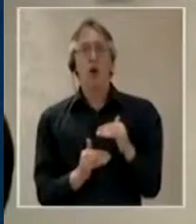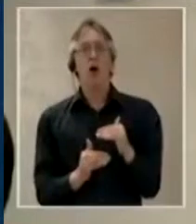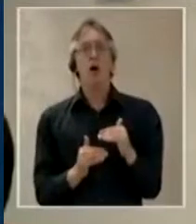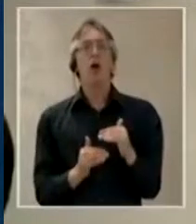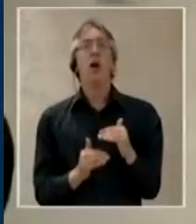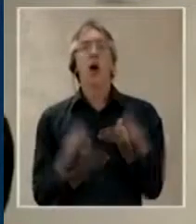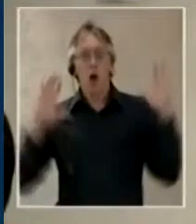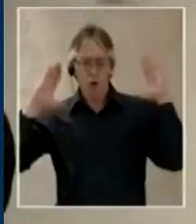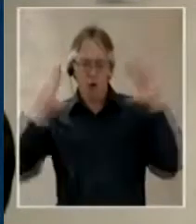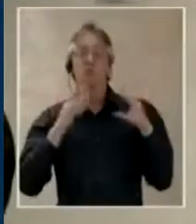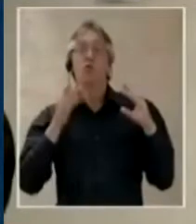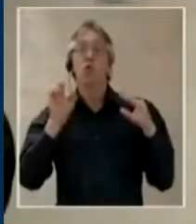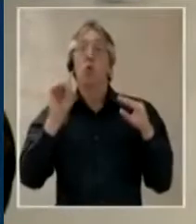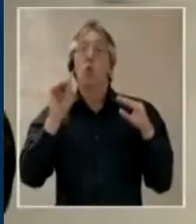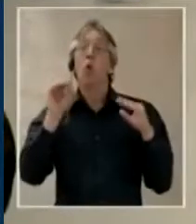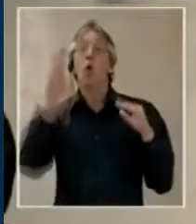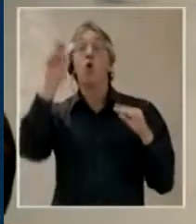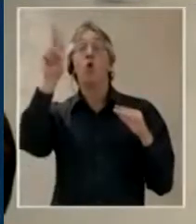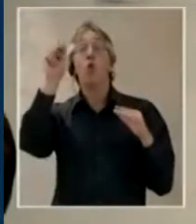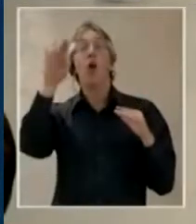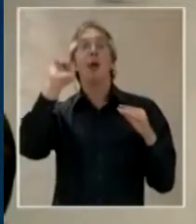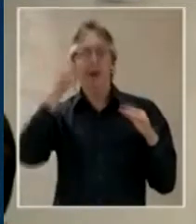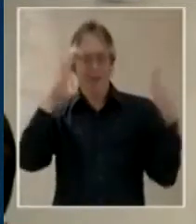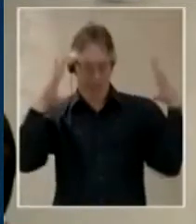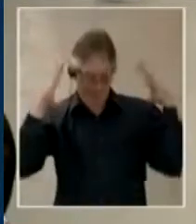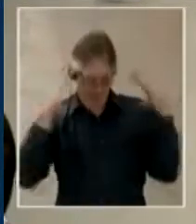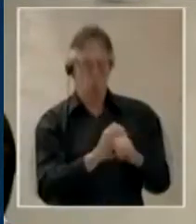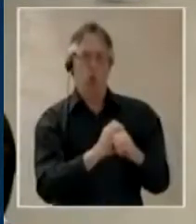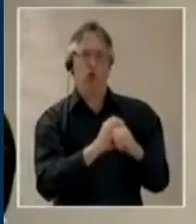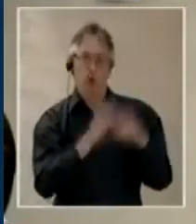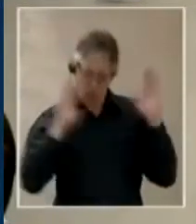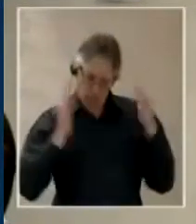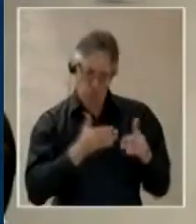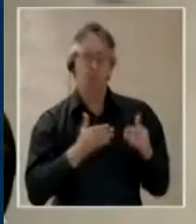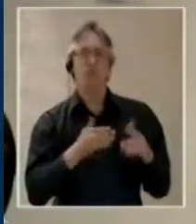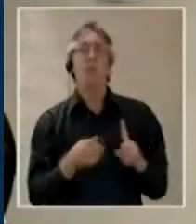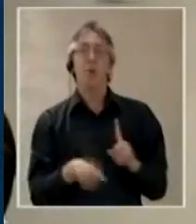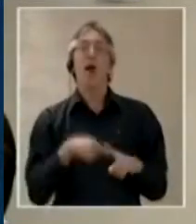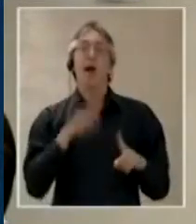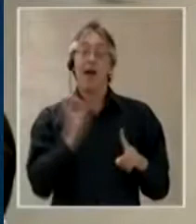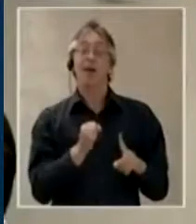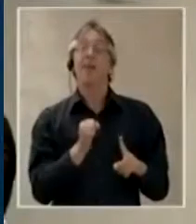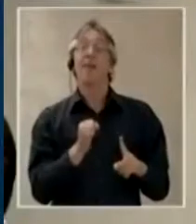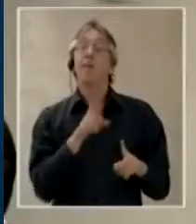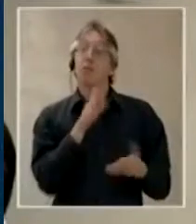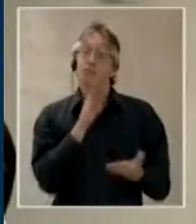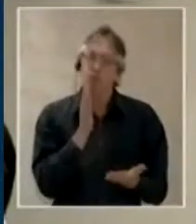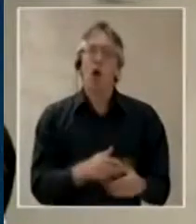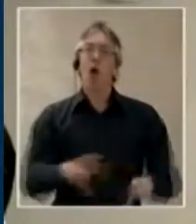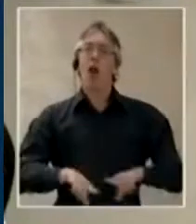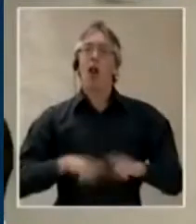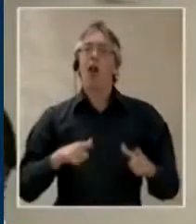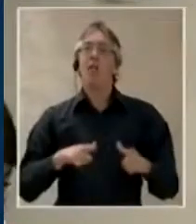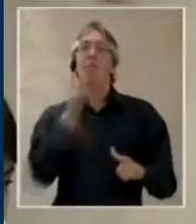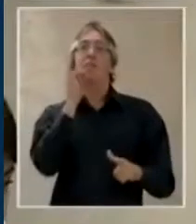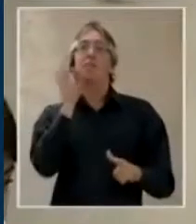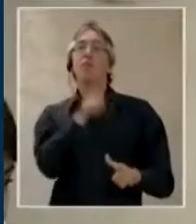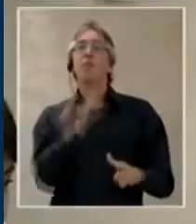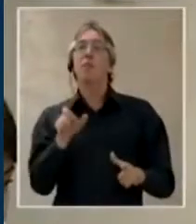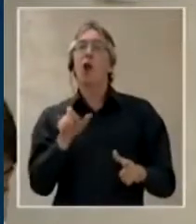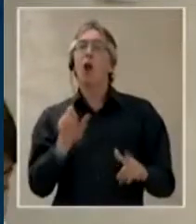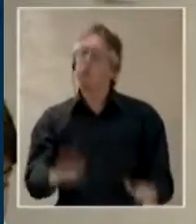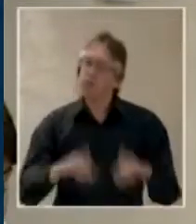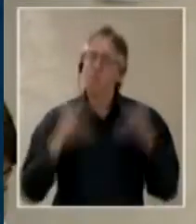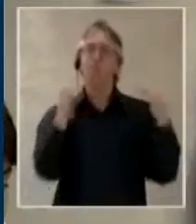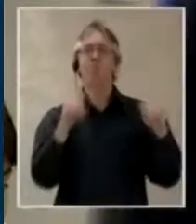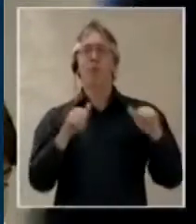for the United Nations. They should have lasting results and improve the lives of Indigenous peoples. More than